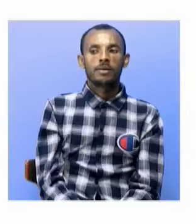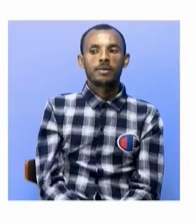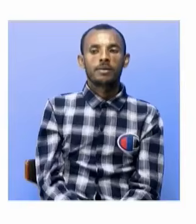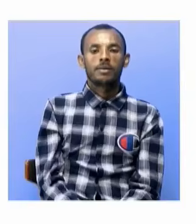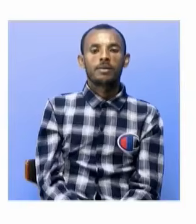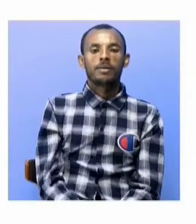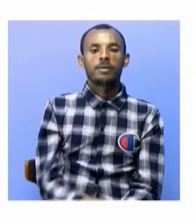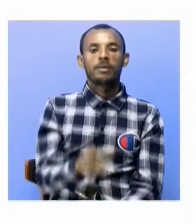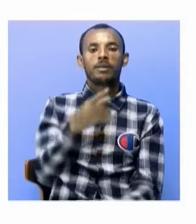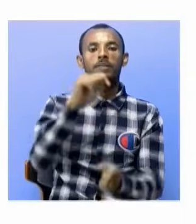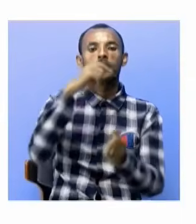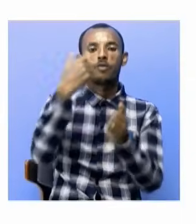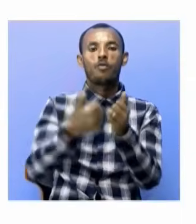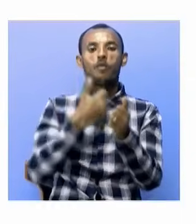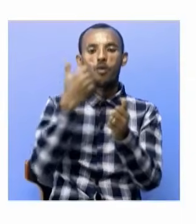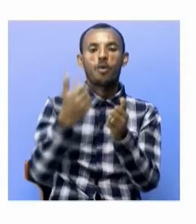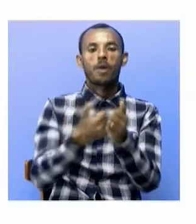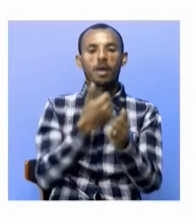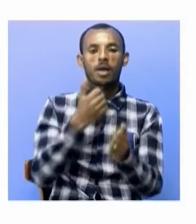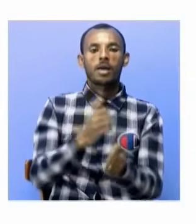the following